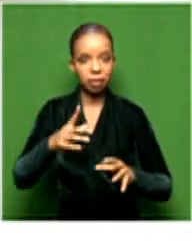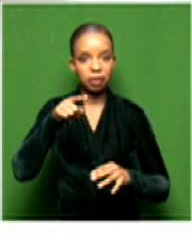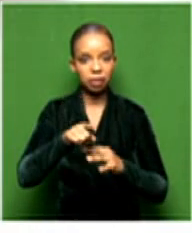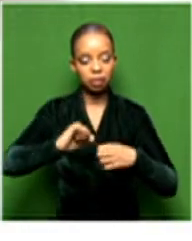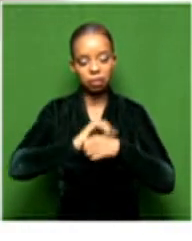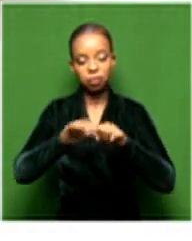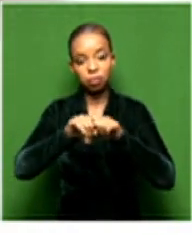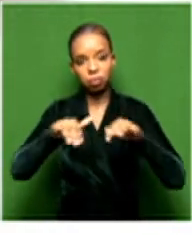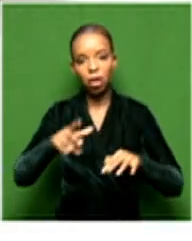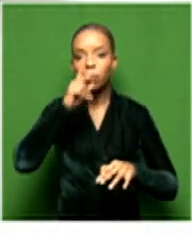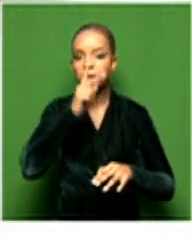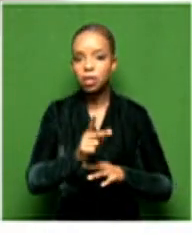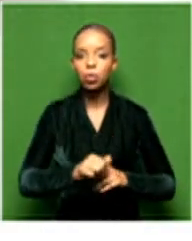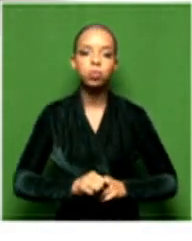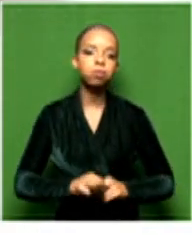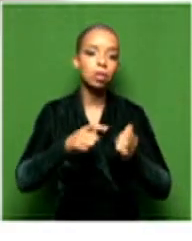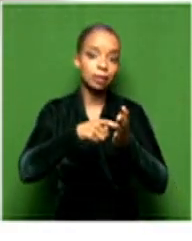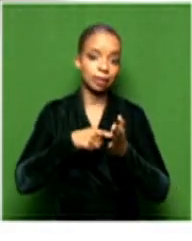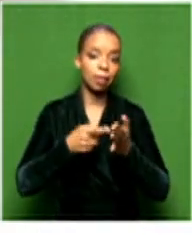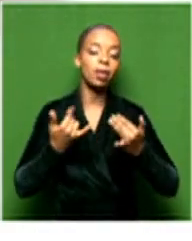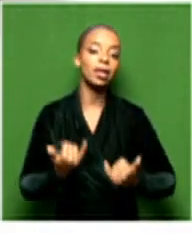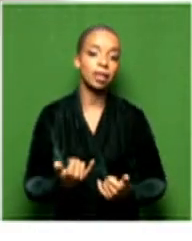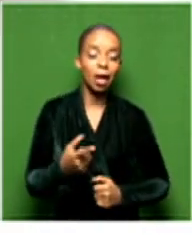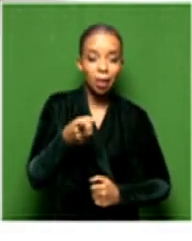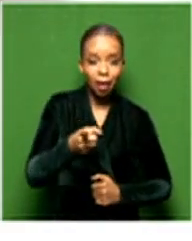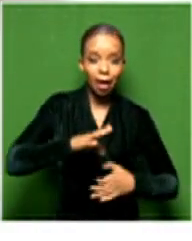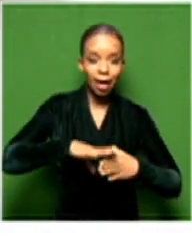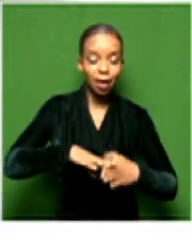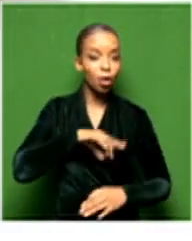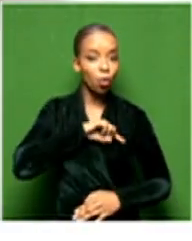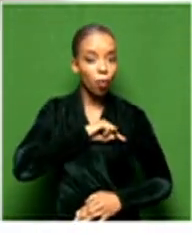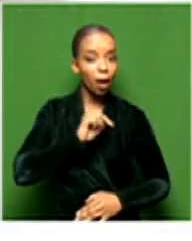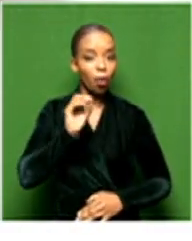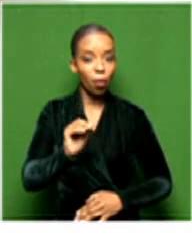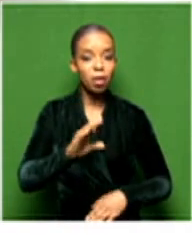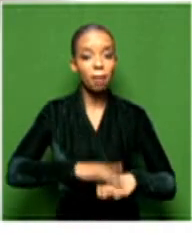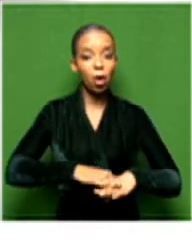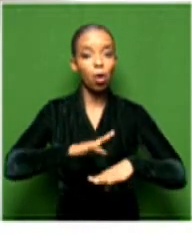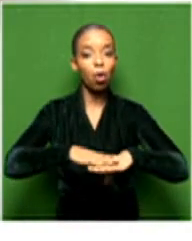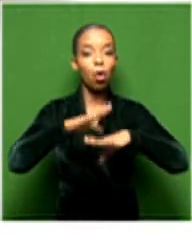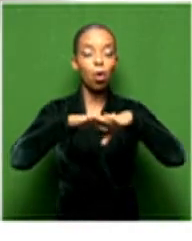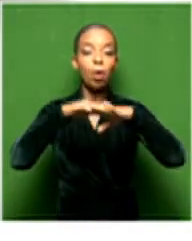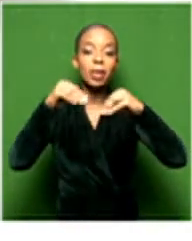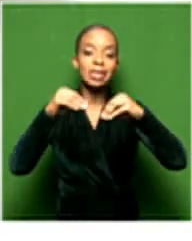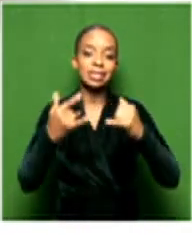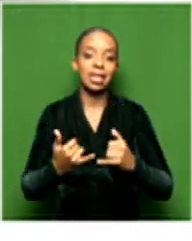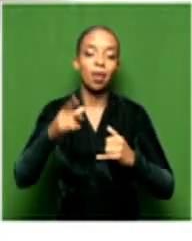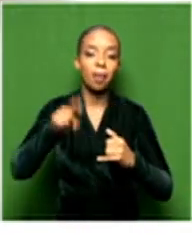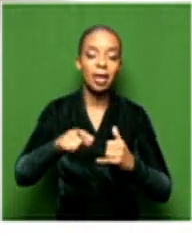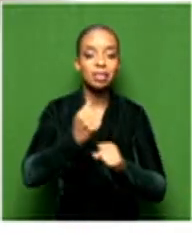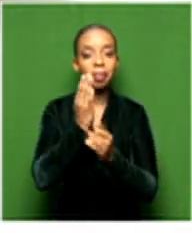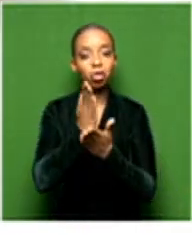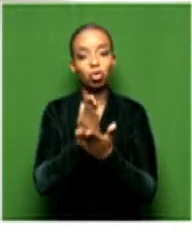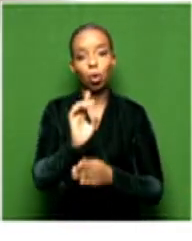a further demand. And the reason for that being simply because so many more businesses need to ensure that their employees are indeed